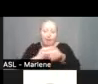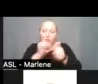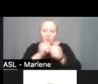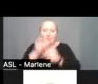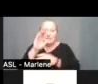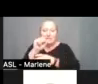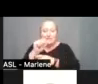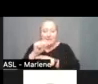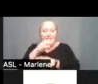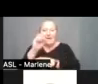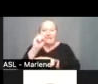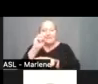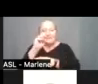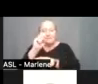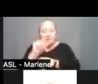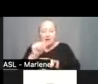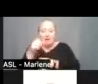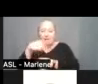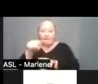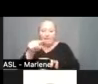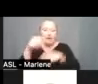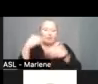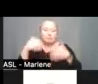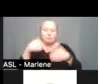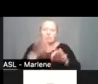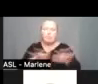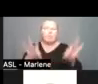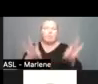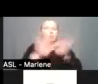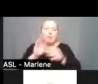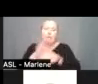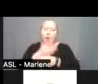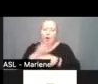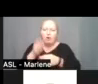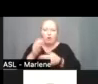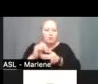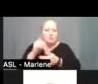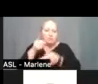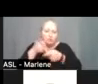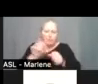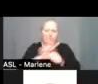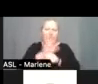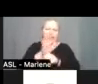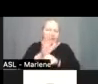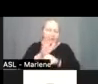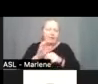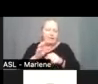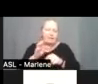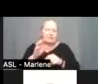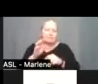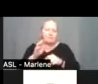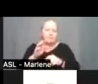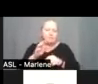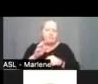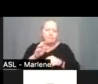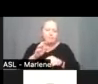and smita um they have been such um valuable partners especially as we've gone through the pandemic um having you know